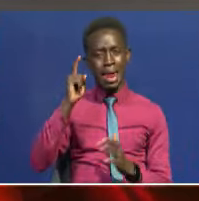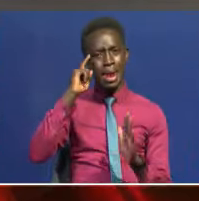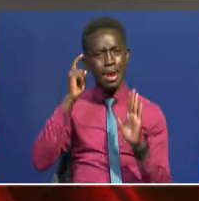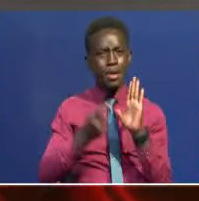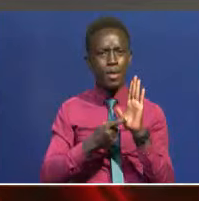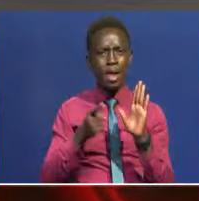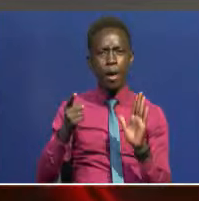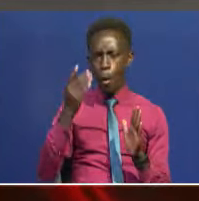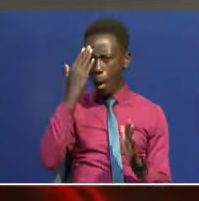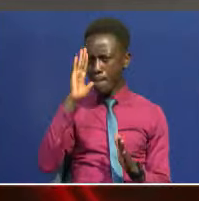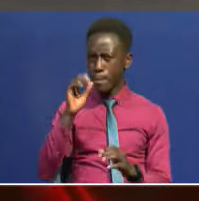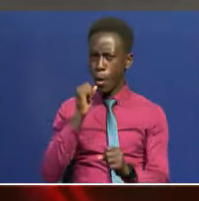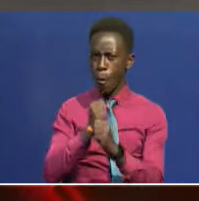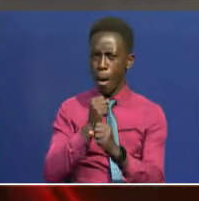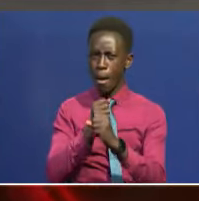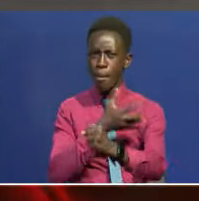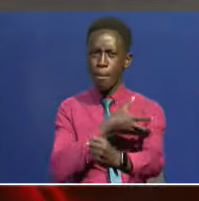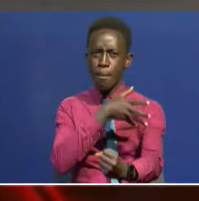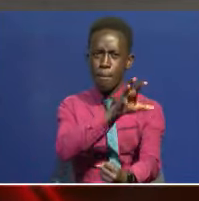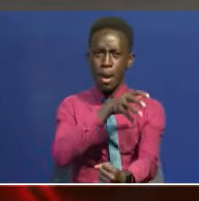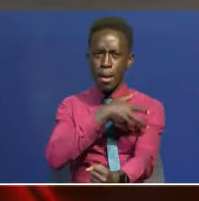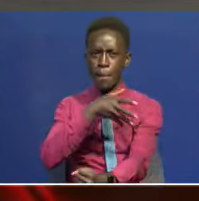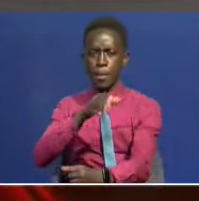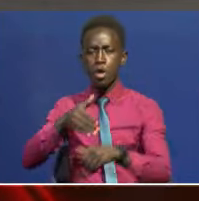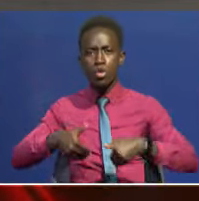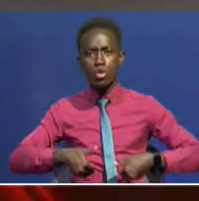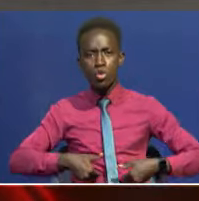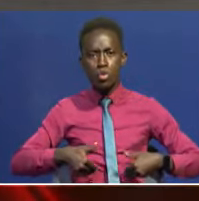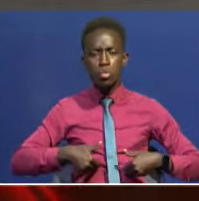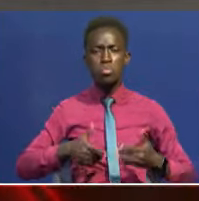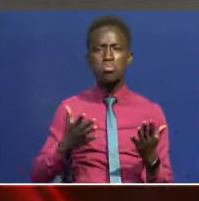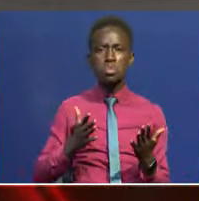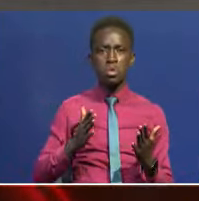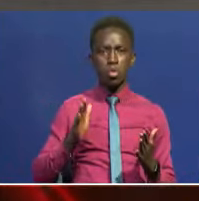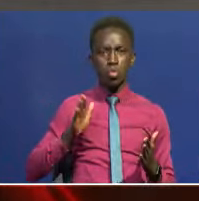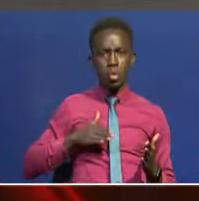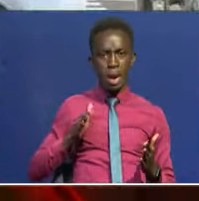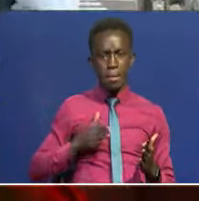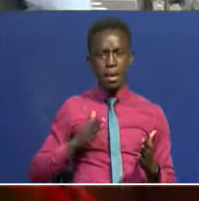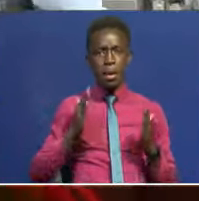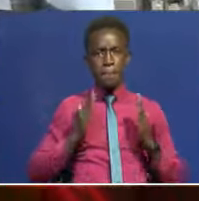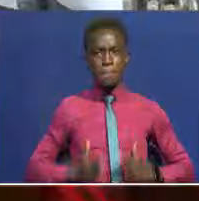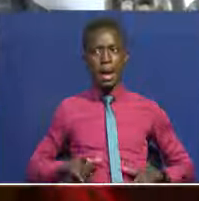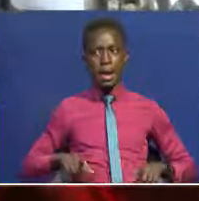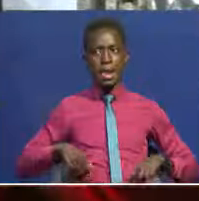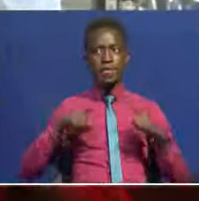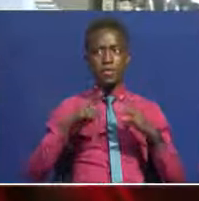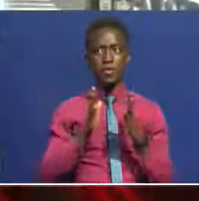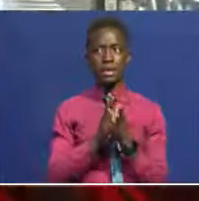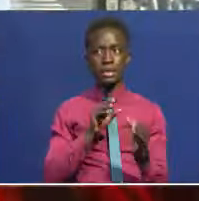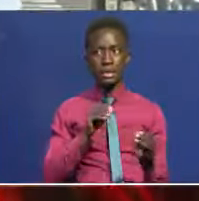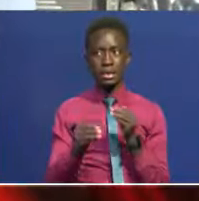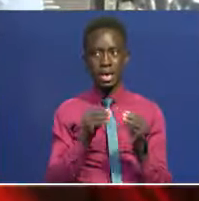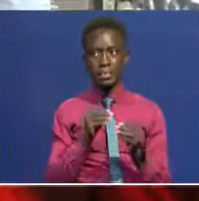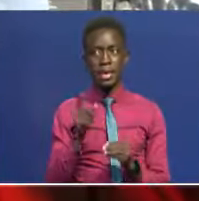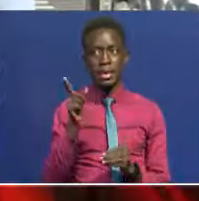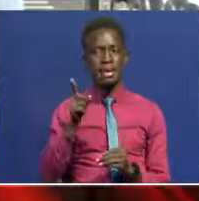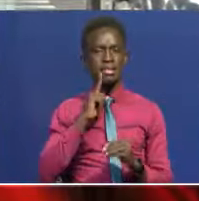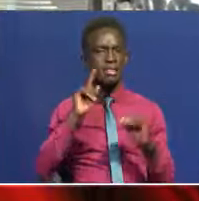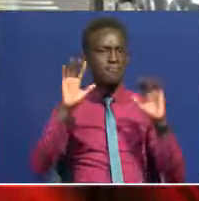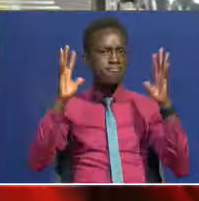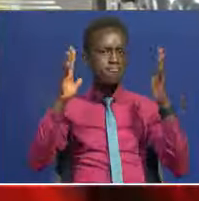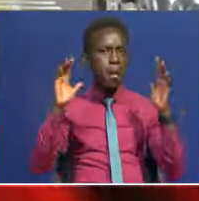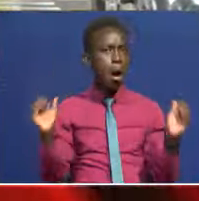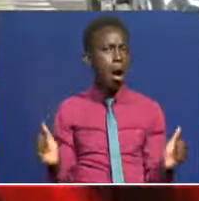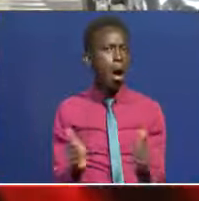in empowering youth, women and persons living with disability. Speaking as she departed for the ceremony set to take place in Washington, D.C.